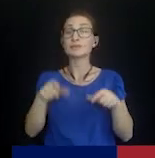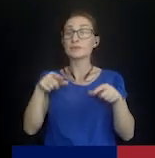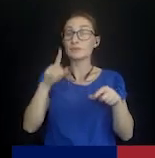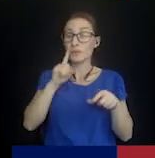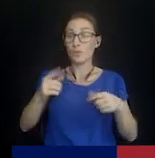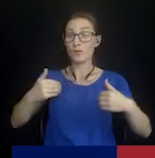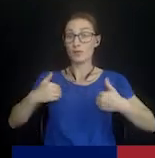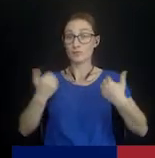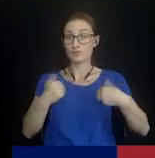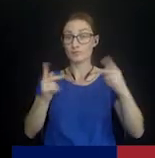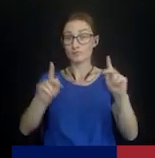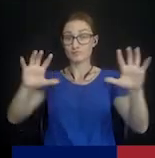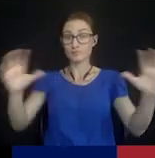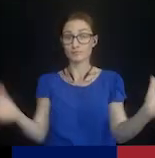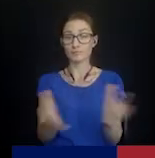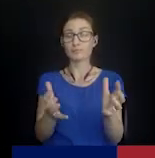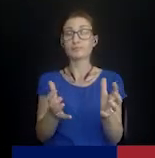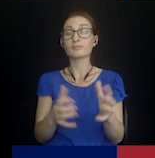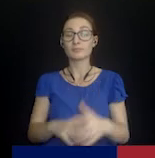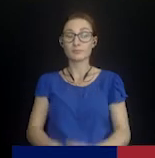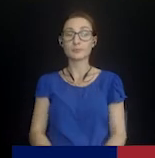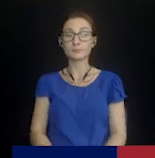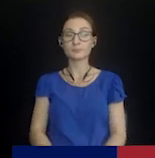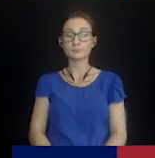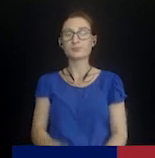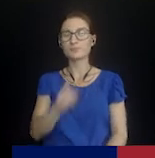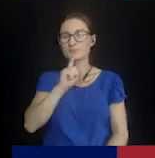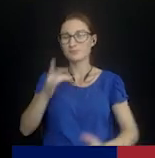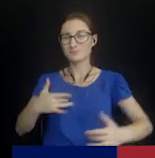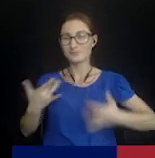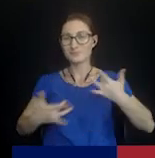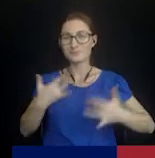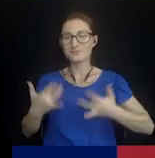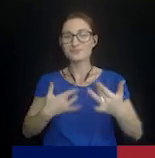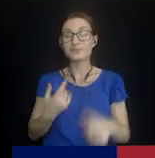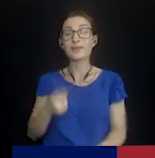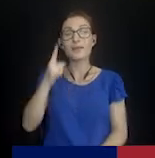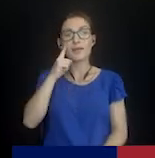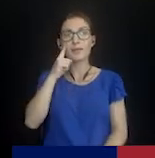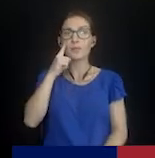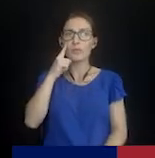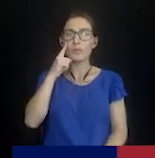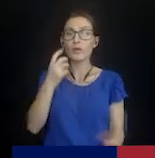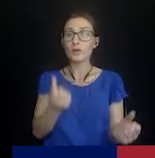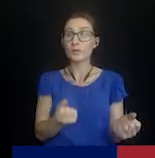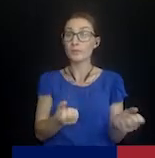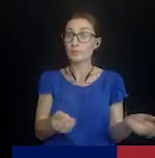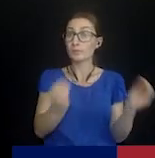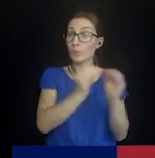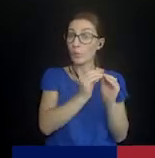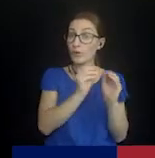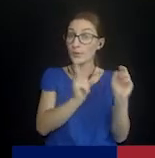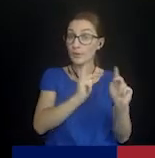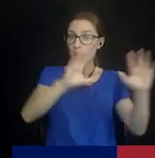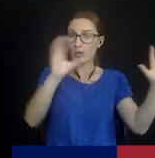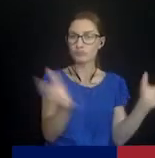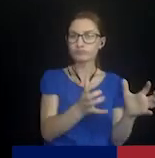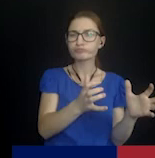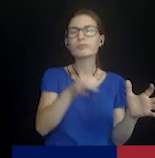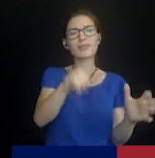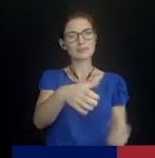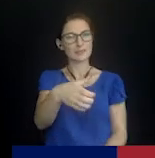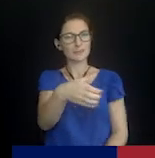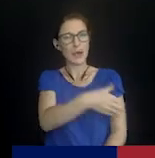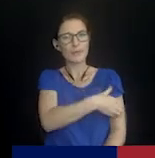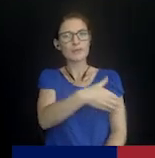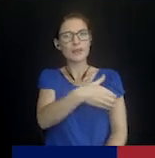Youth Leadership Forum, which I am really excited about. And so I really think that there's power in numbers in getting people all together at the same table